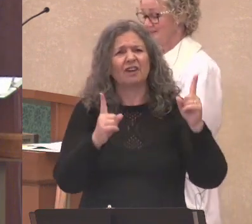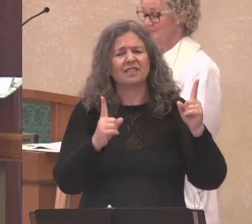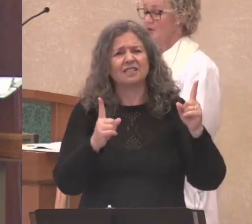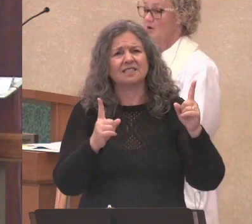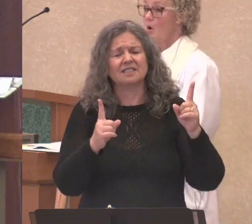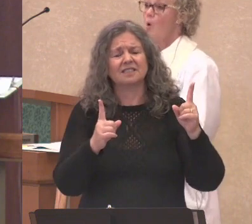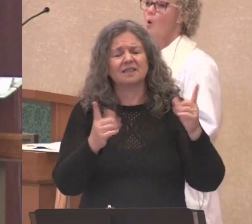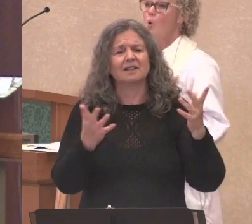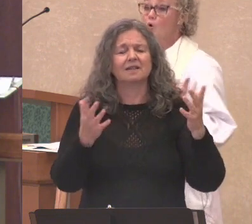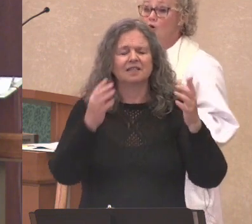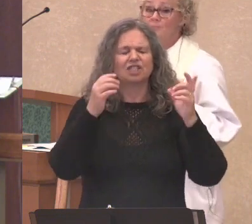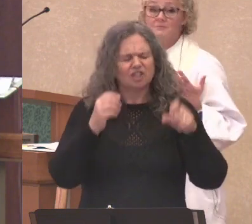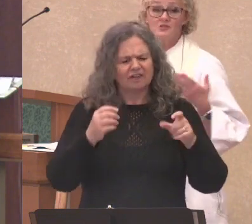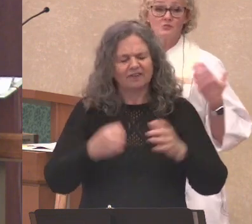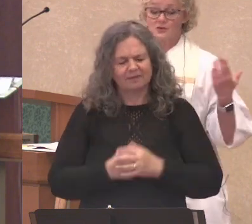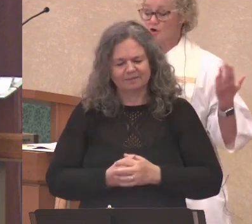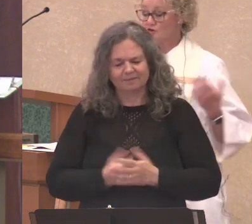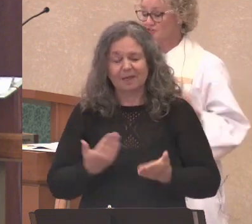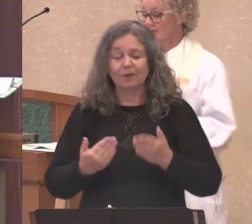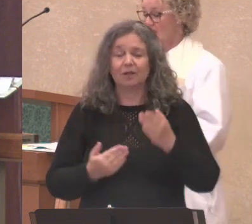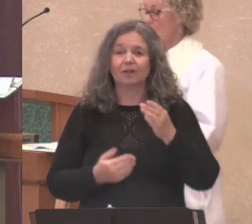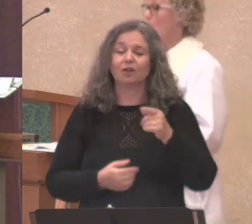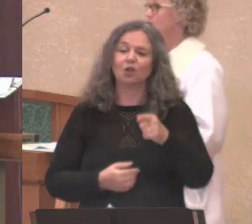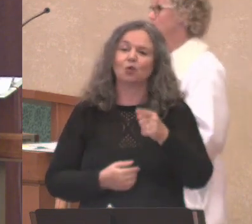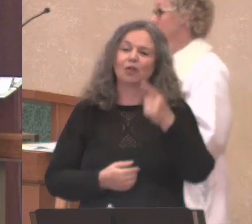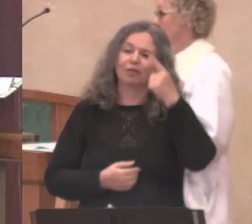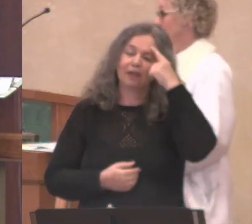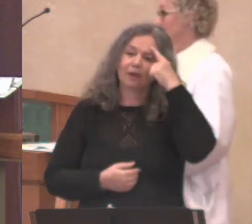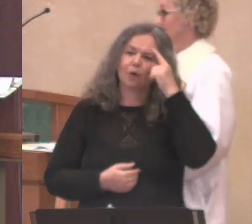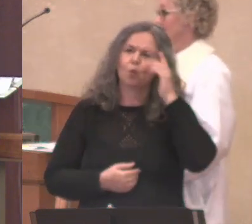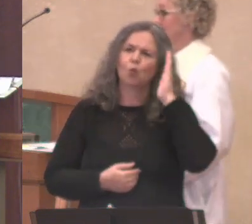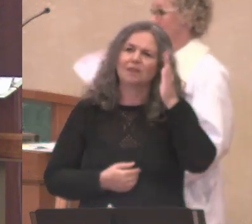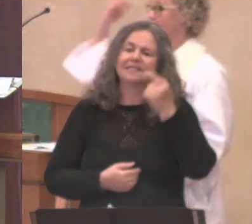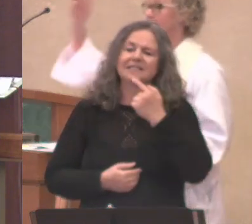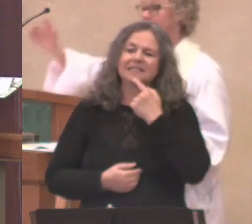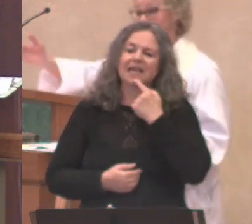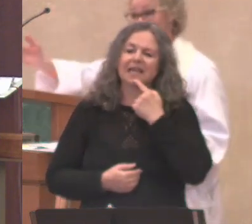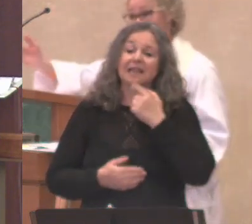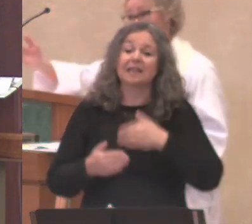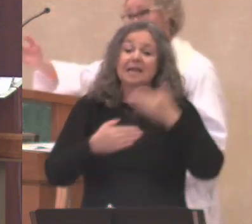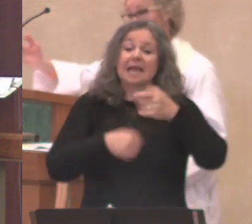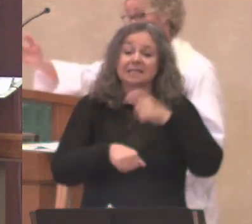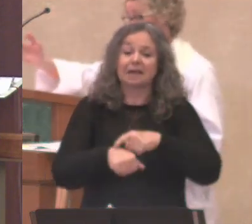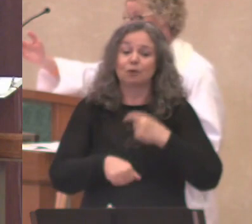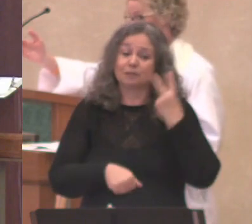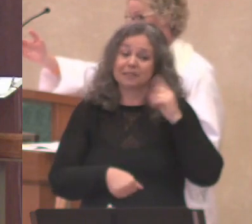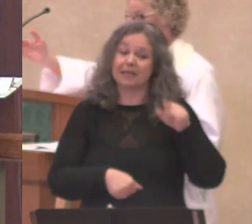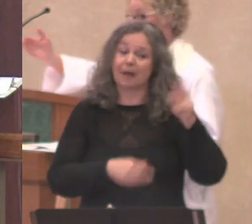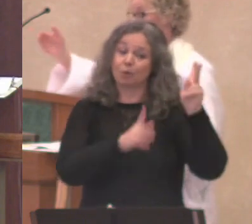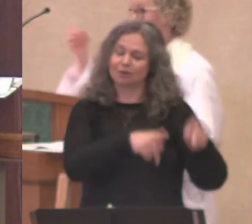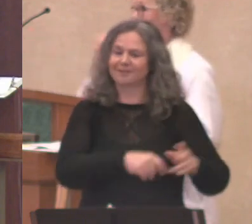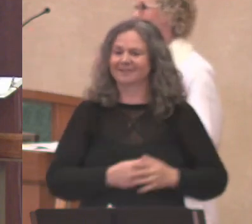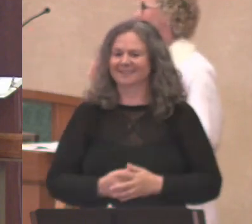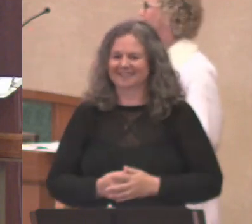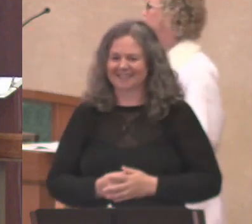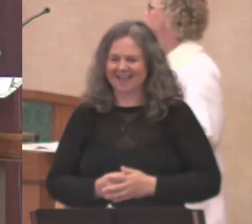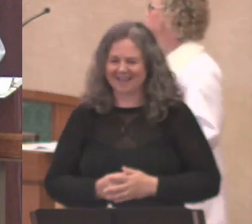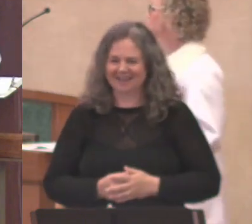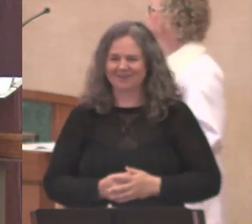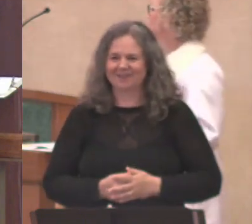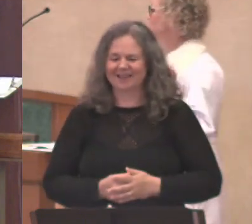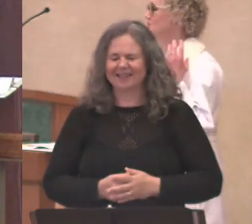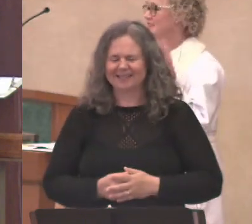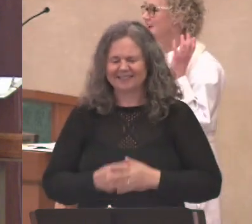did. Or maybe you're rehearsing what you're going to say the next time you see that person. And it's